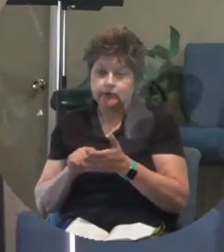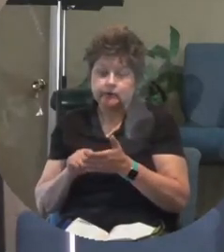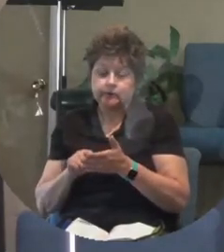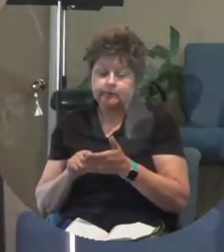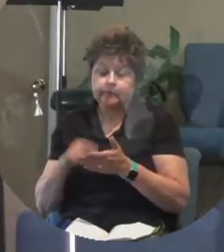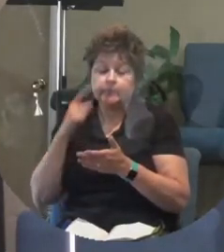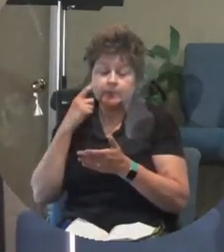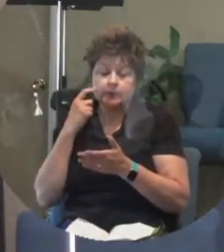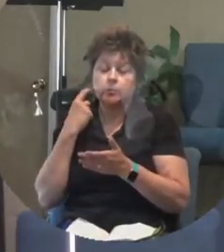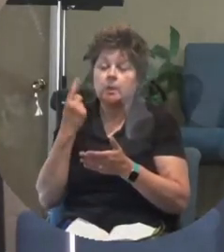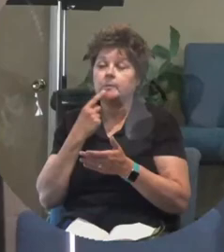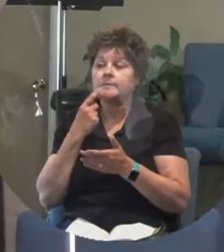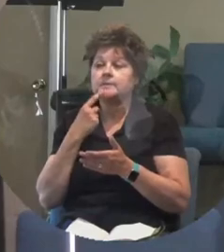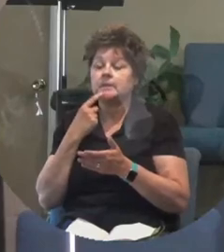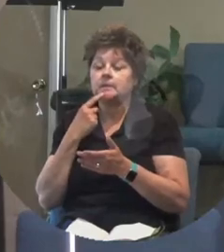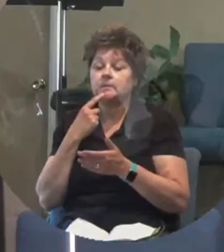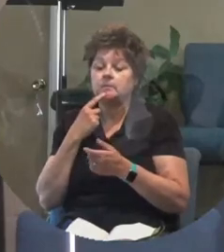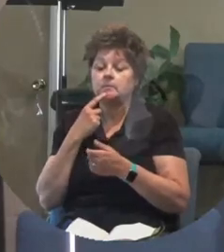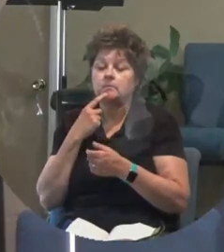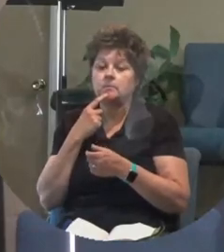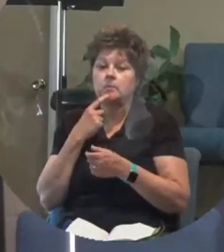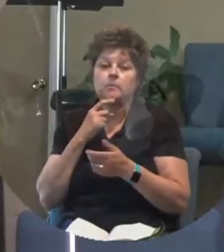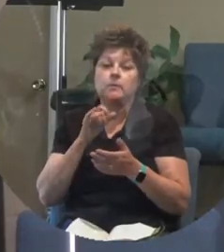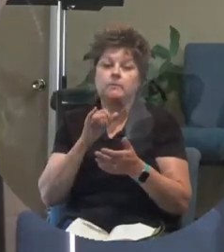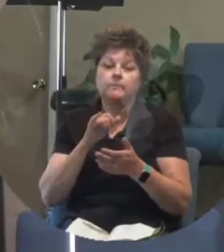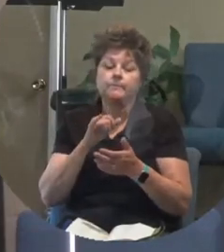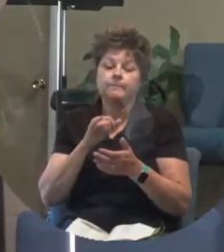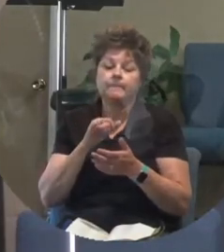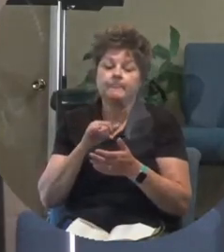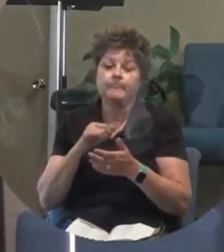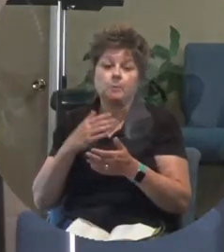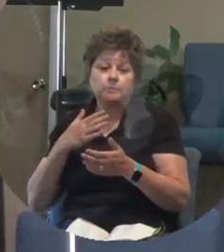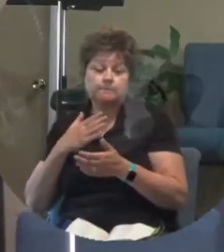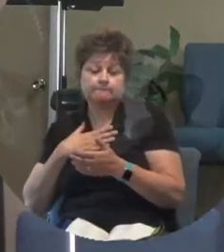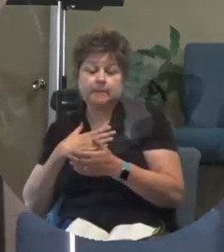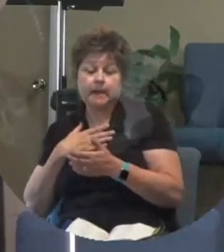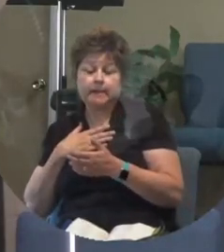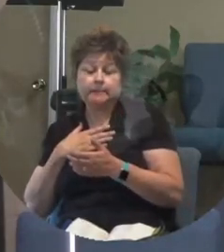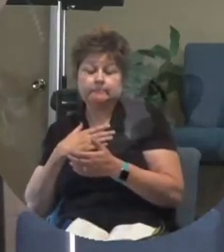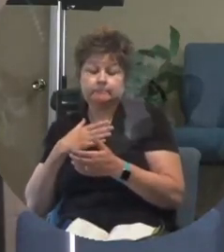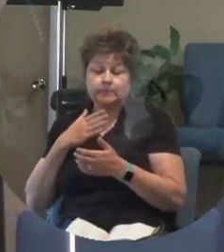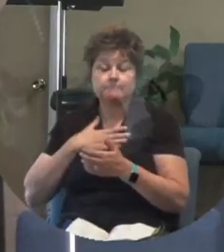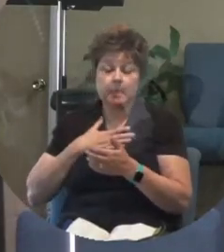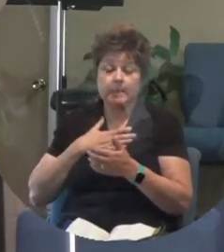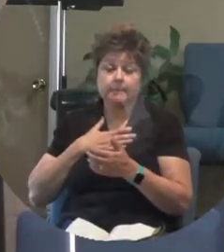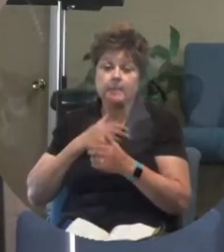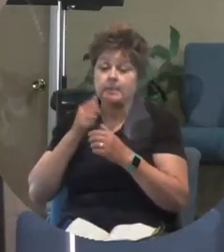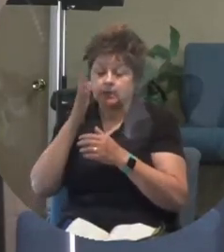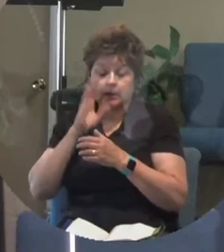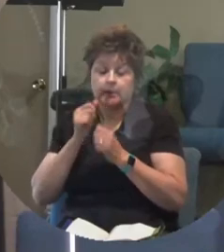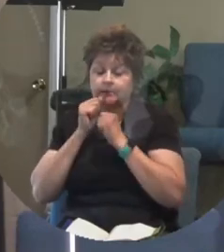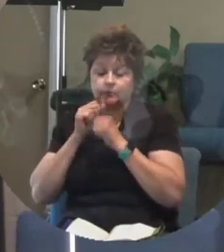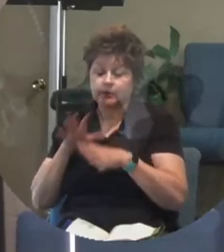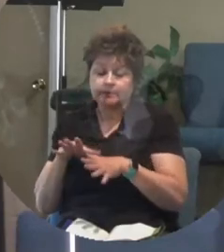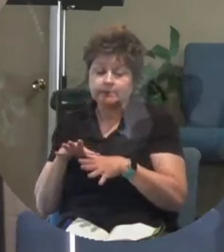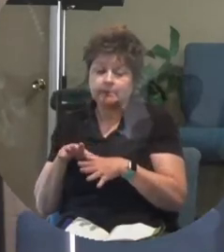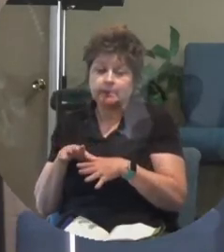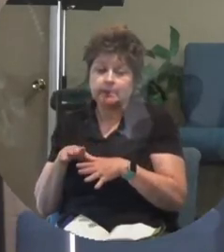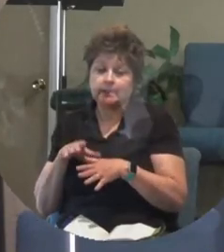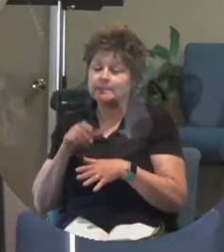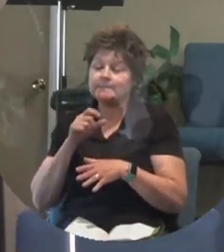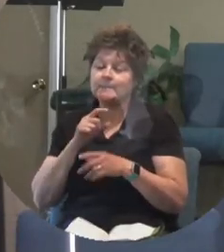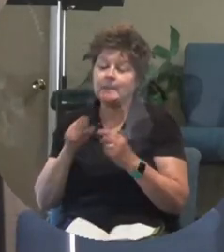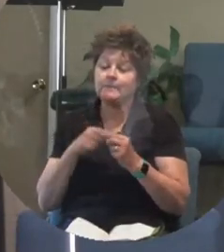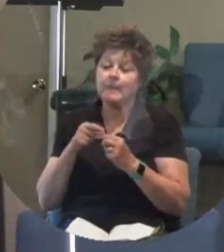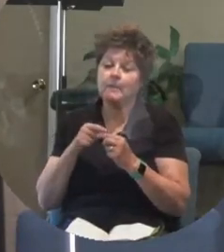Because we will always say, that's off limits. What's mine is mine. God has blessed me with it. And this is not about need.